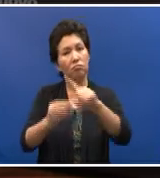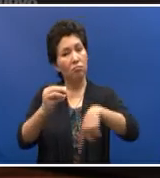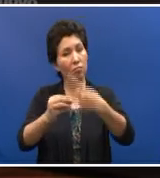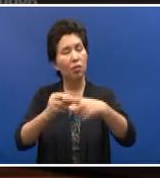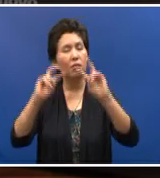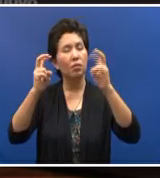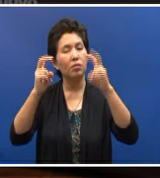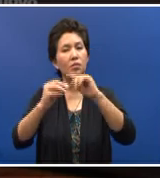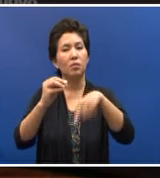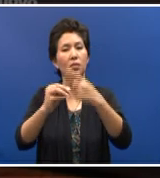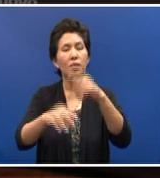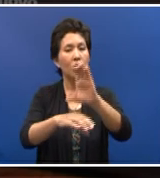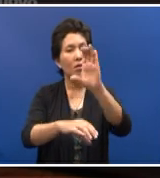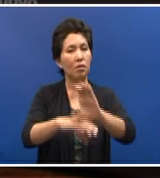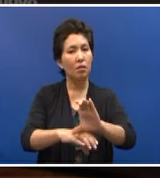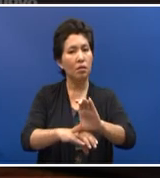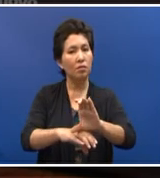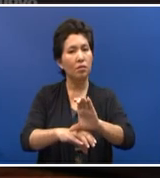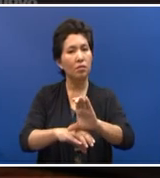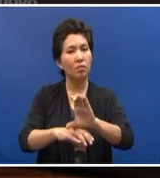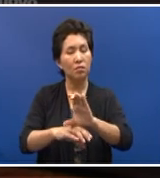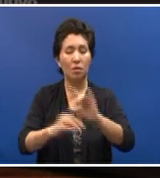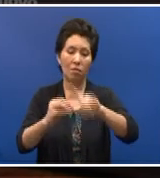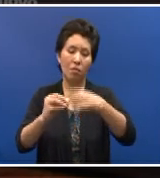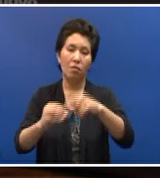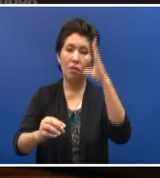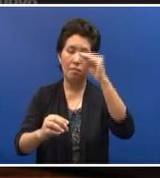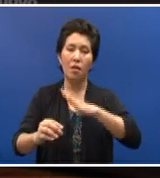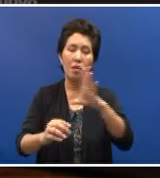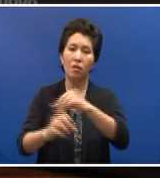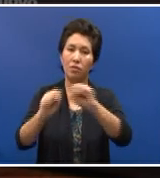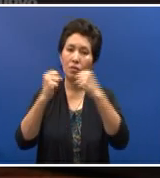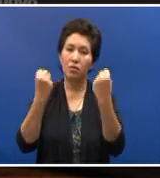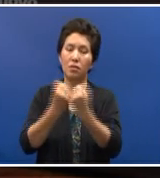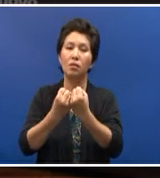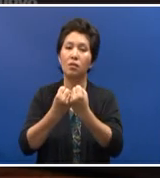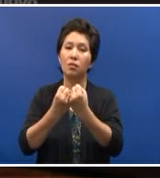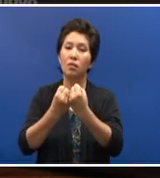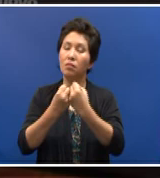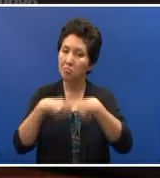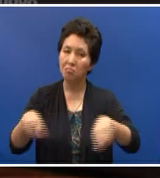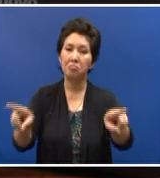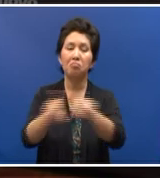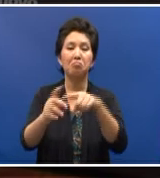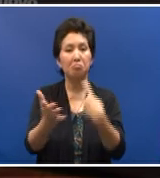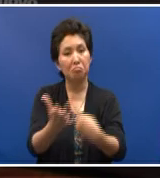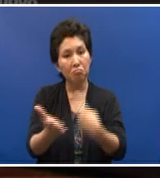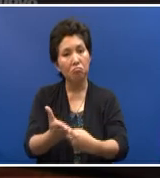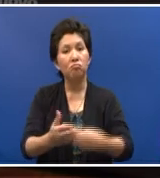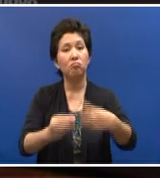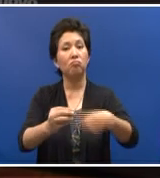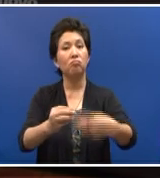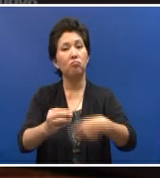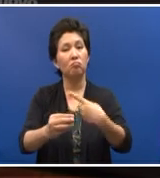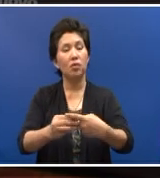issues about the culture, the issues about the man and society. Okay, when we also discussed about